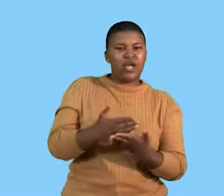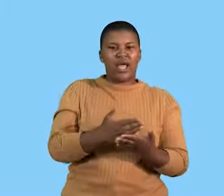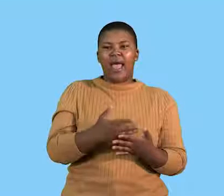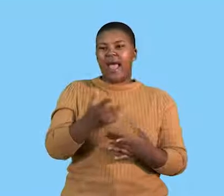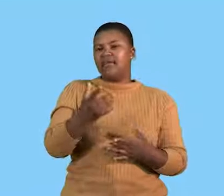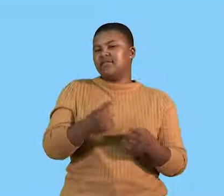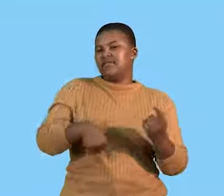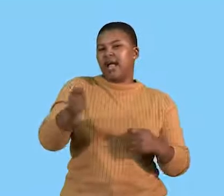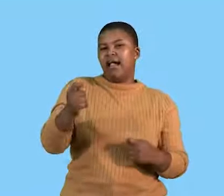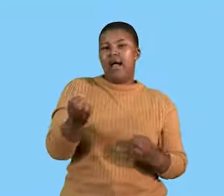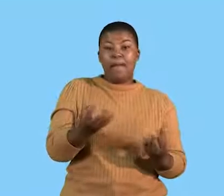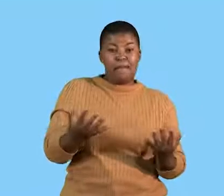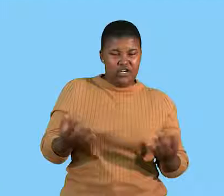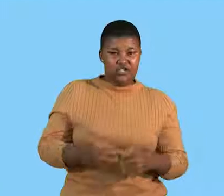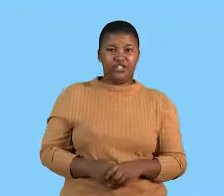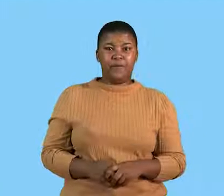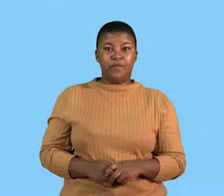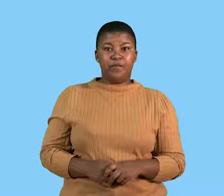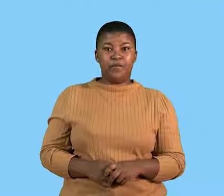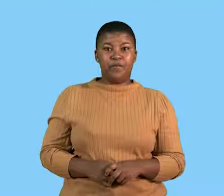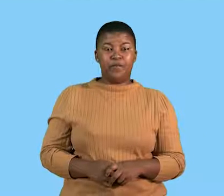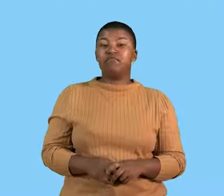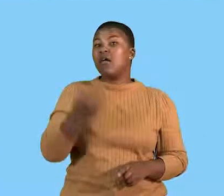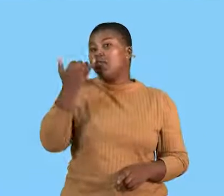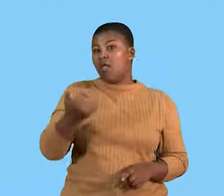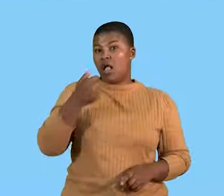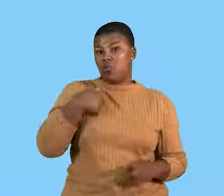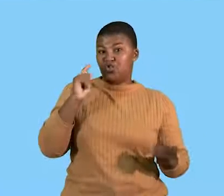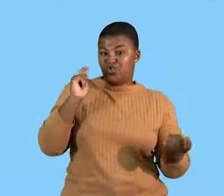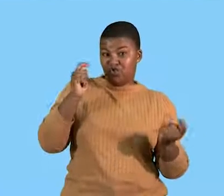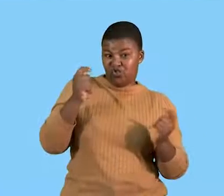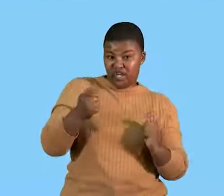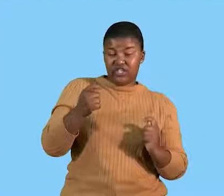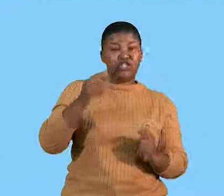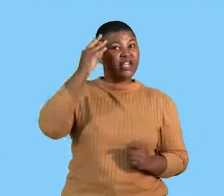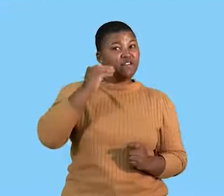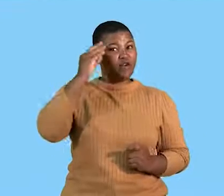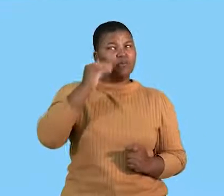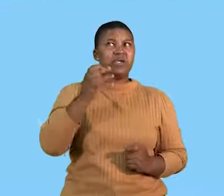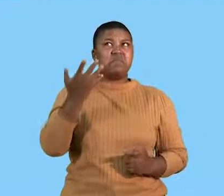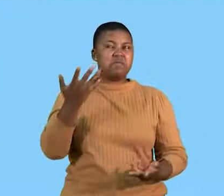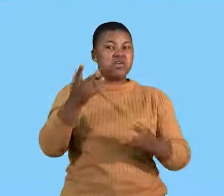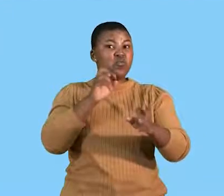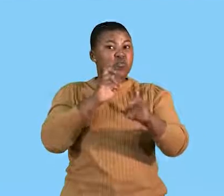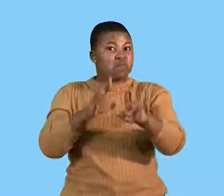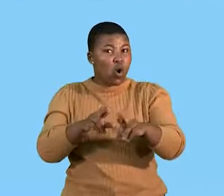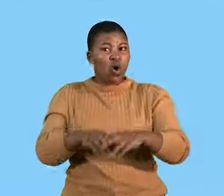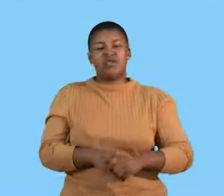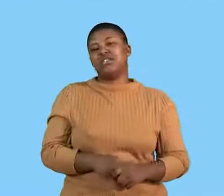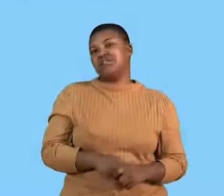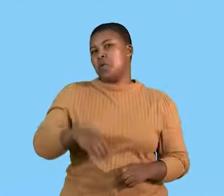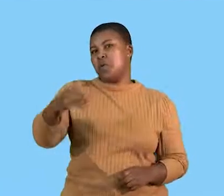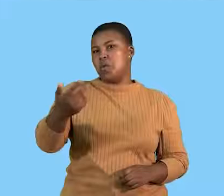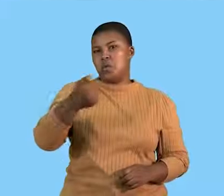or what is our sales for that month. When we transform data in a useful format, so we write